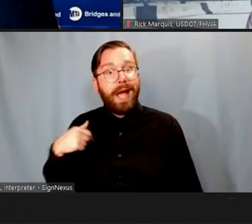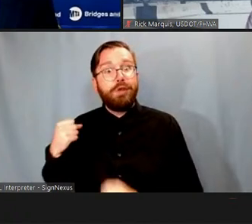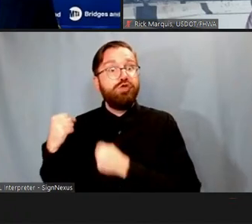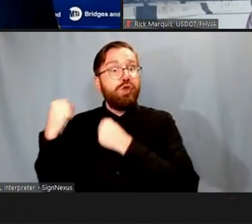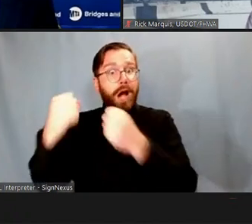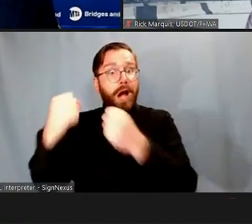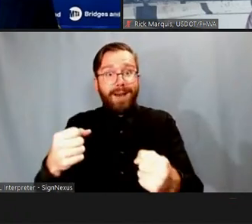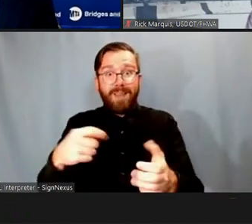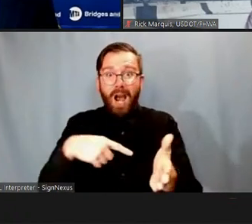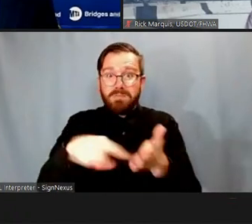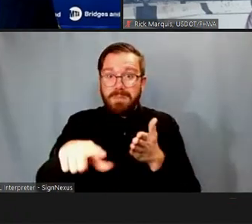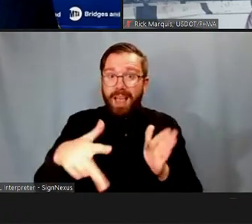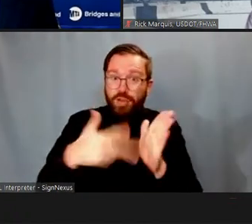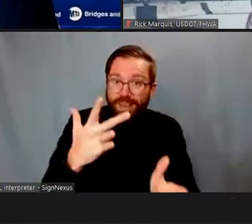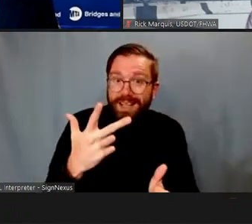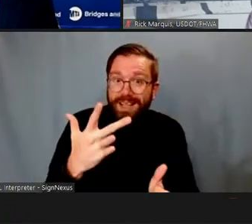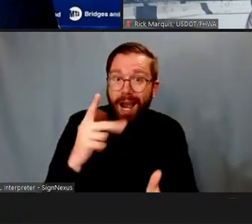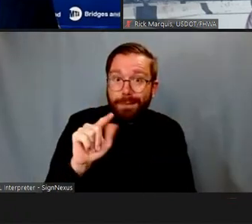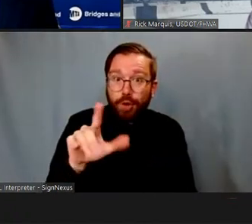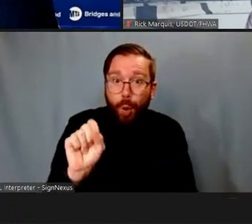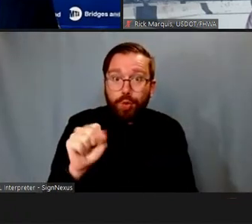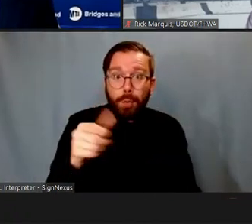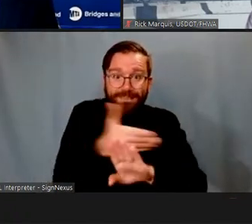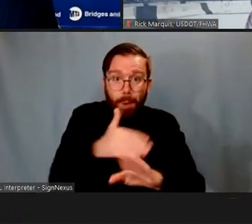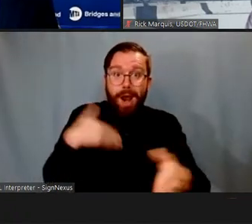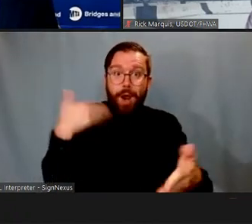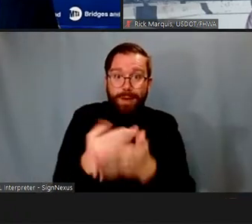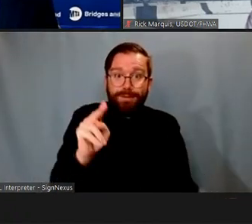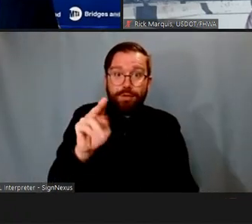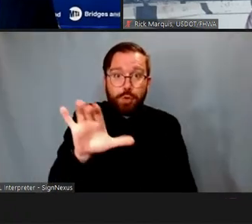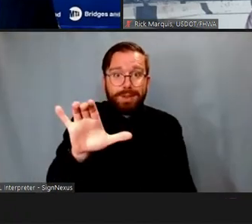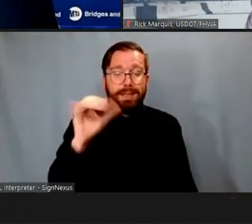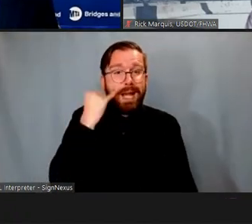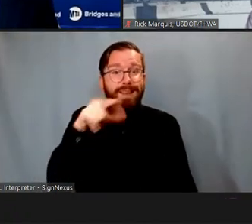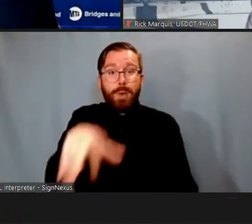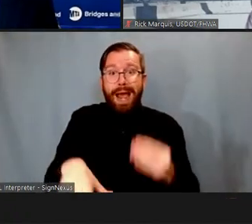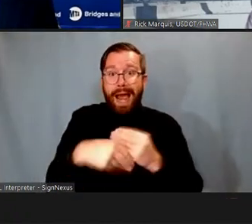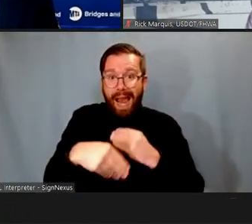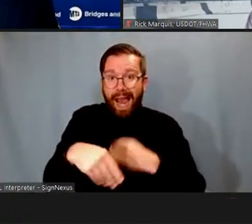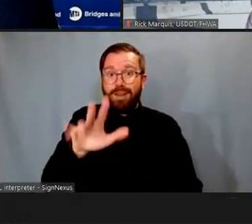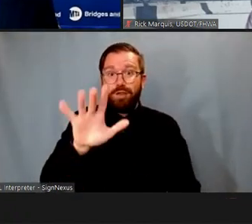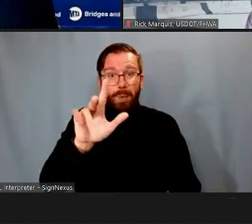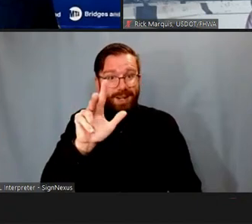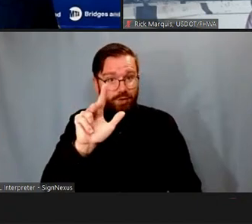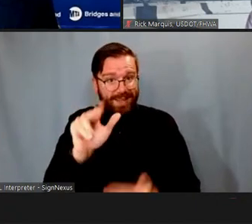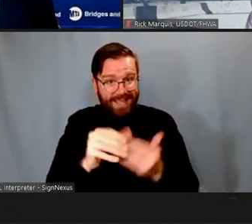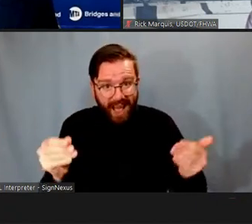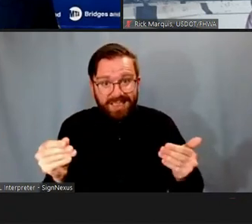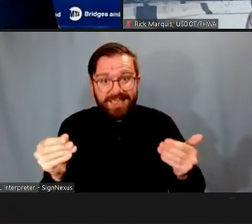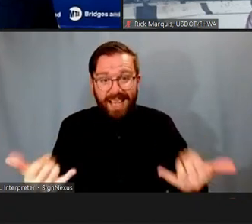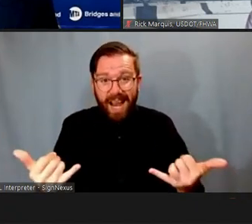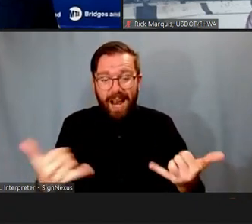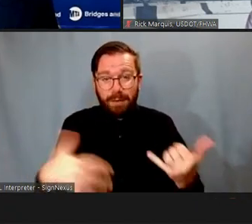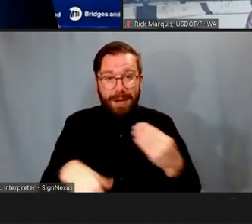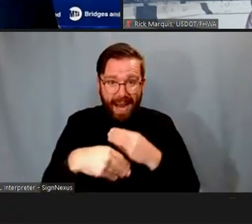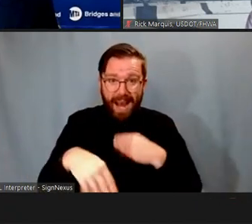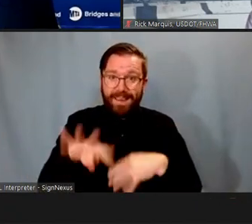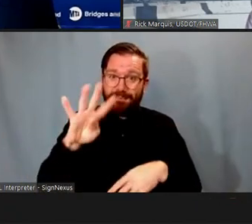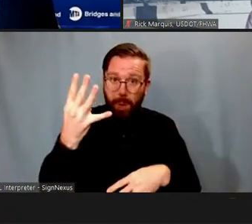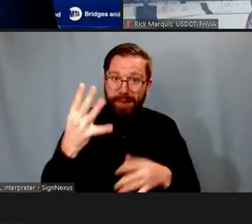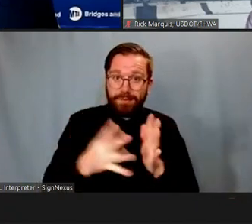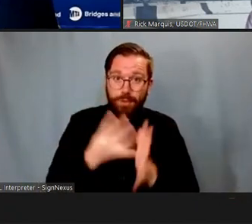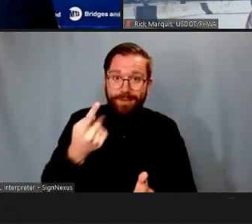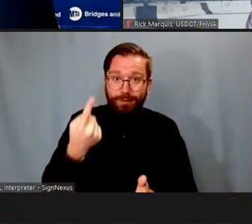imagine what happens when the 23 hype comes in you guys have to look at us and understand that well during the